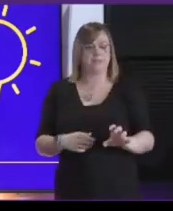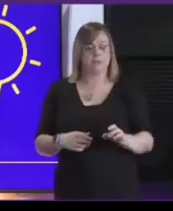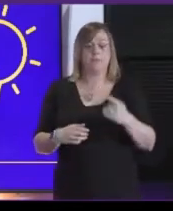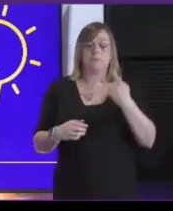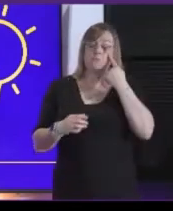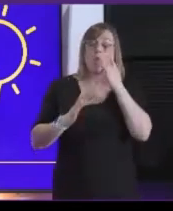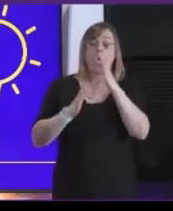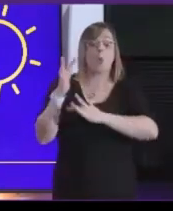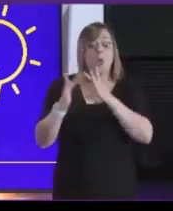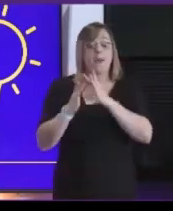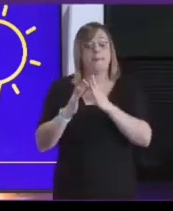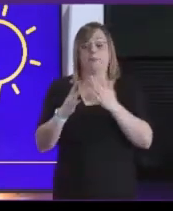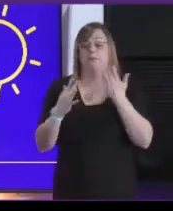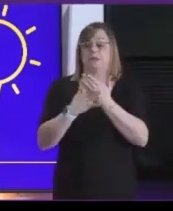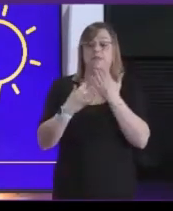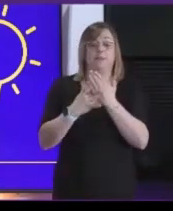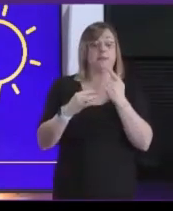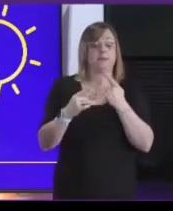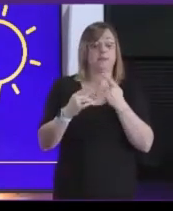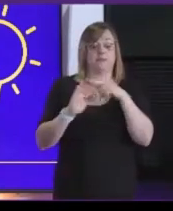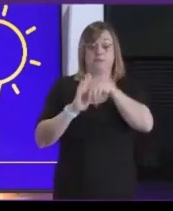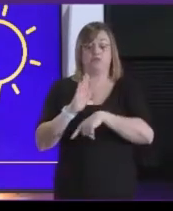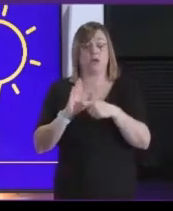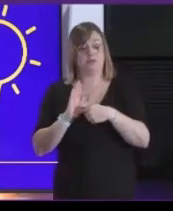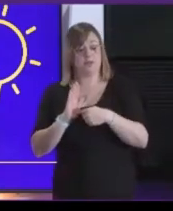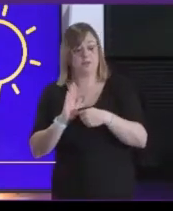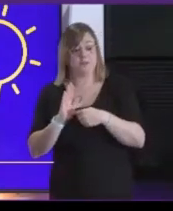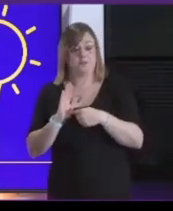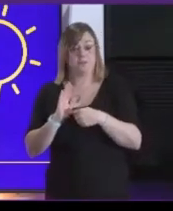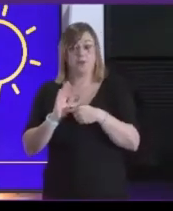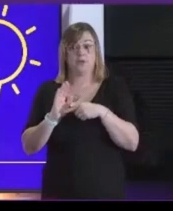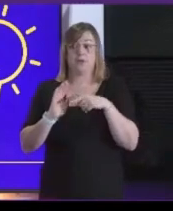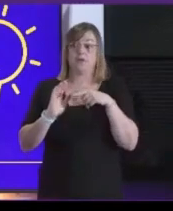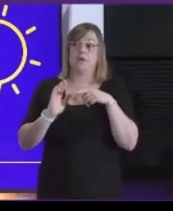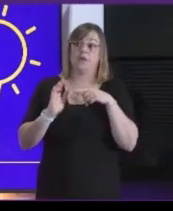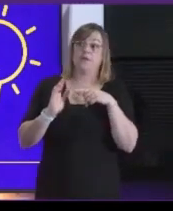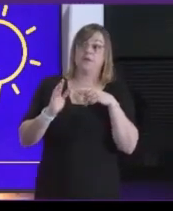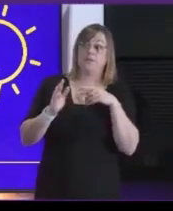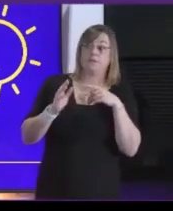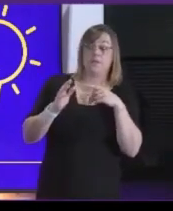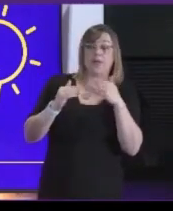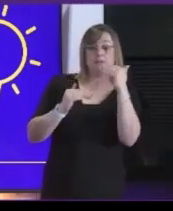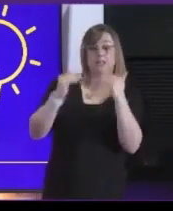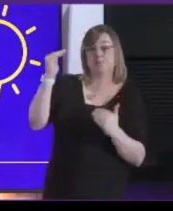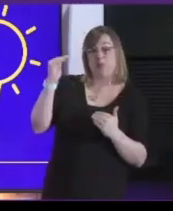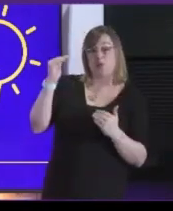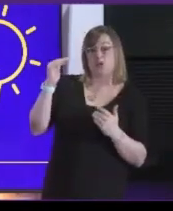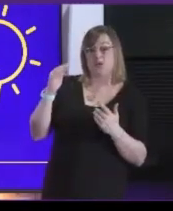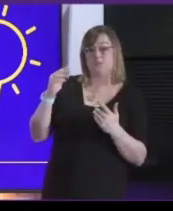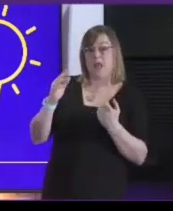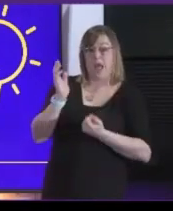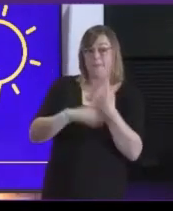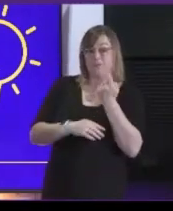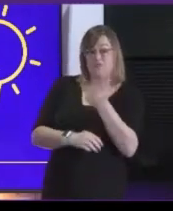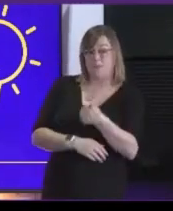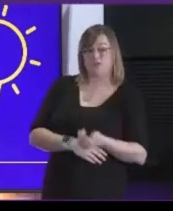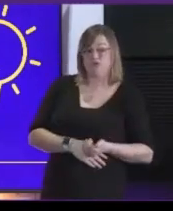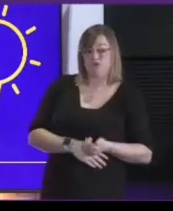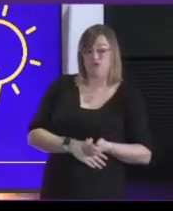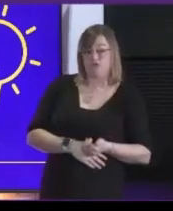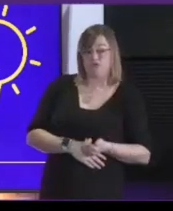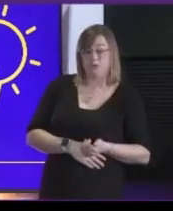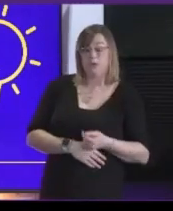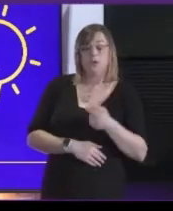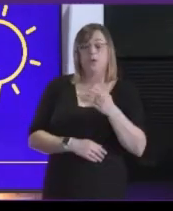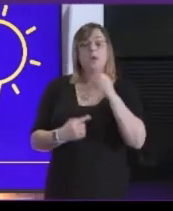Web Accessibility Directive, the use of the disproportionate burden hasn't been happening a lot across the board. That is not the